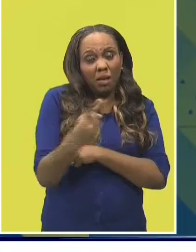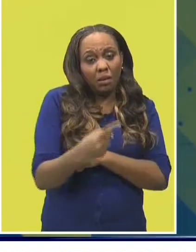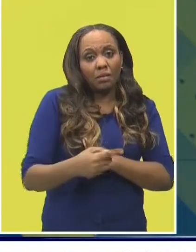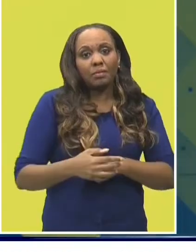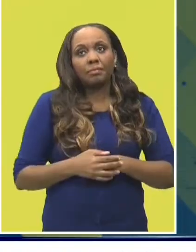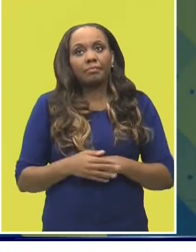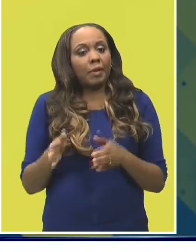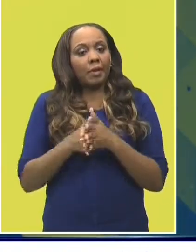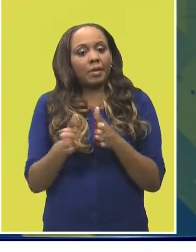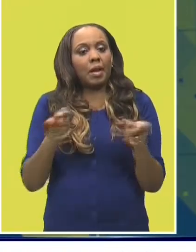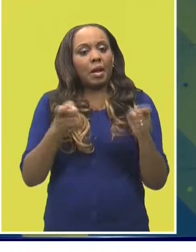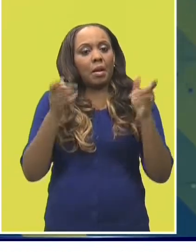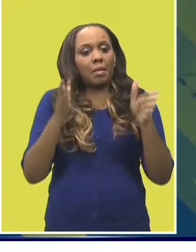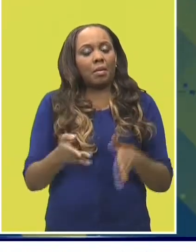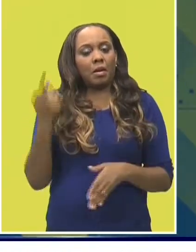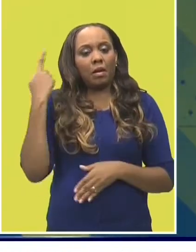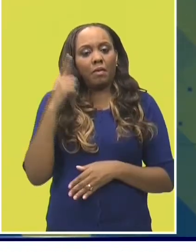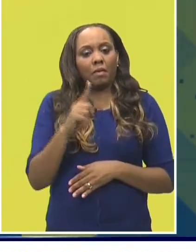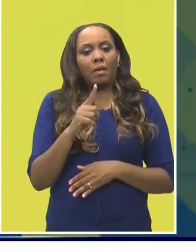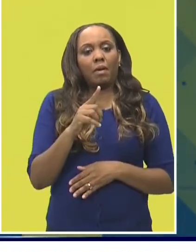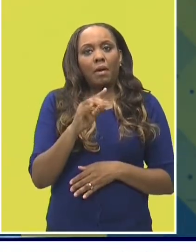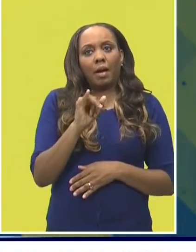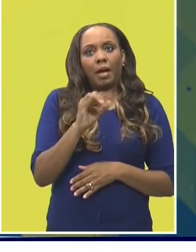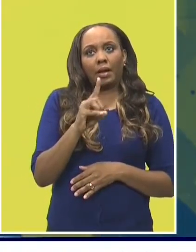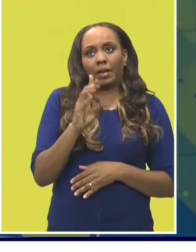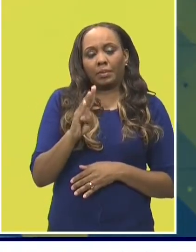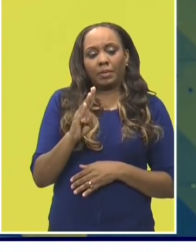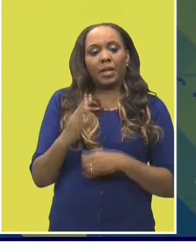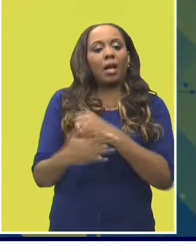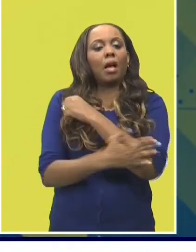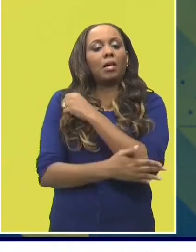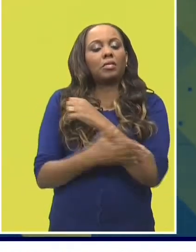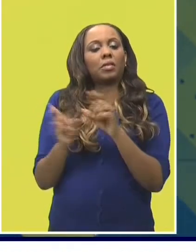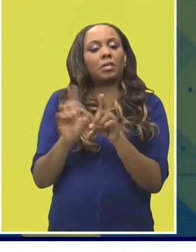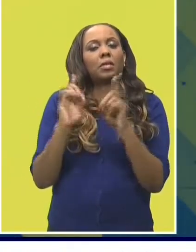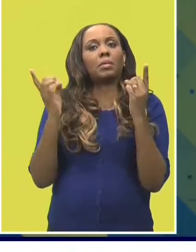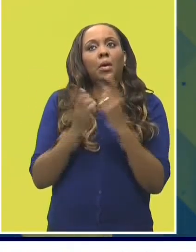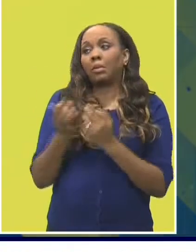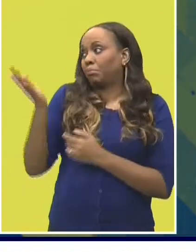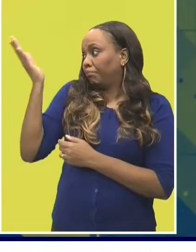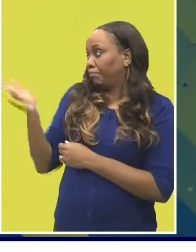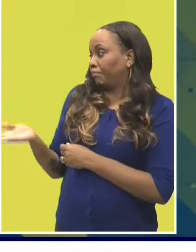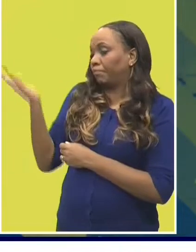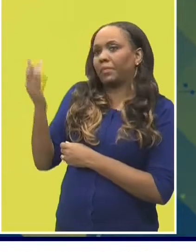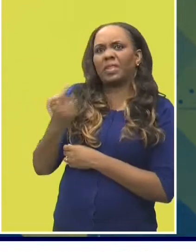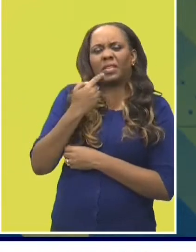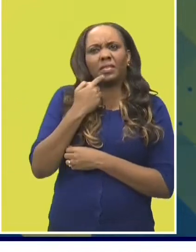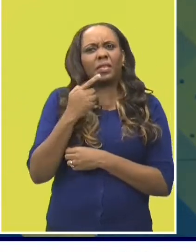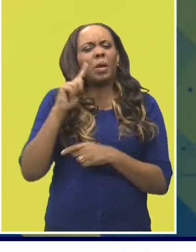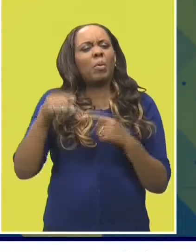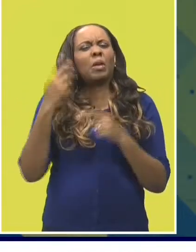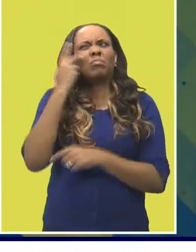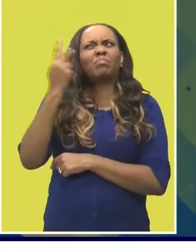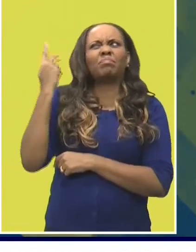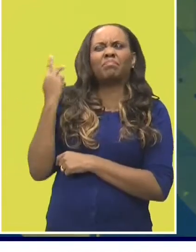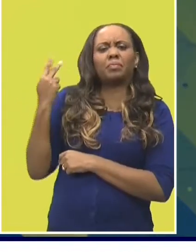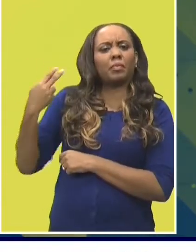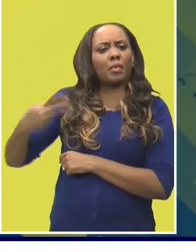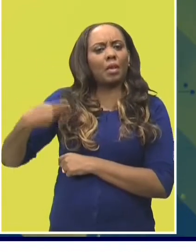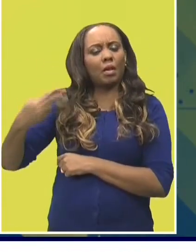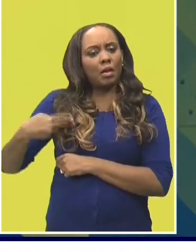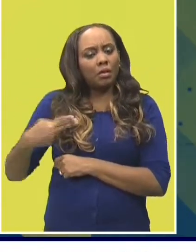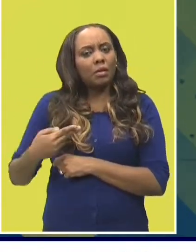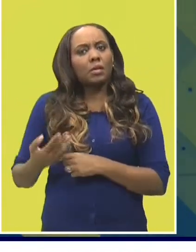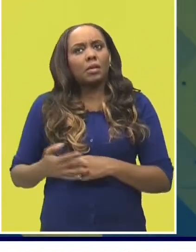of the Inter-American Development Bank's Caribbean Country Department, Therese Turner-Jones, says historically one of the underlying causes of